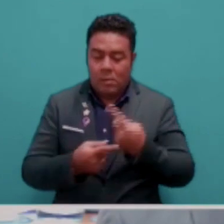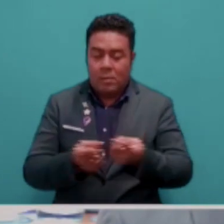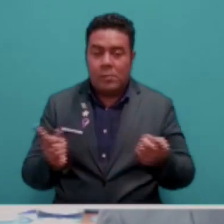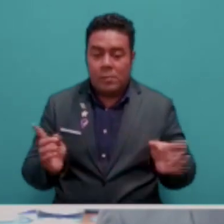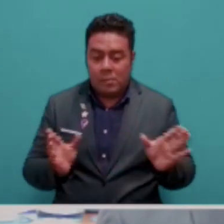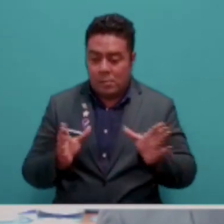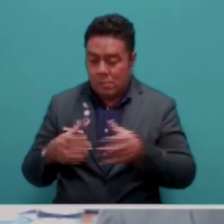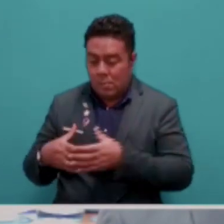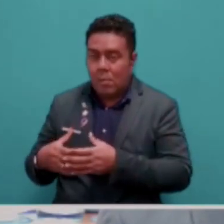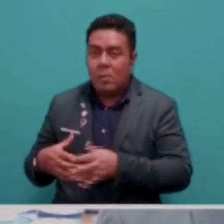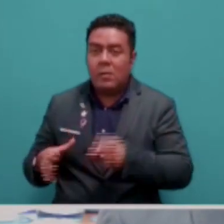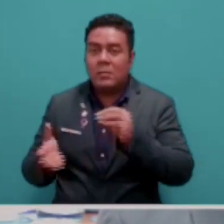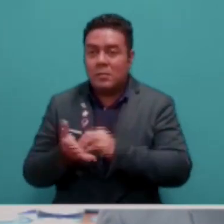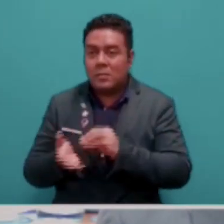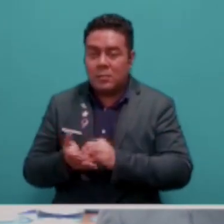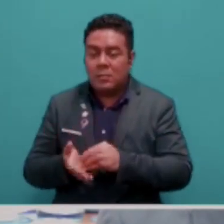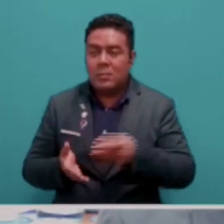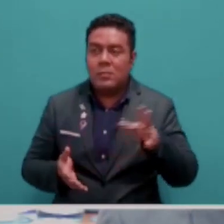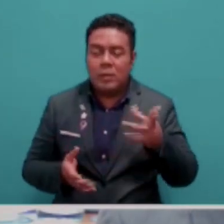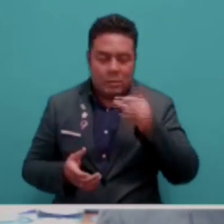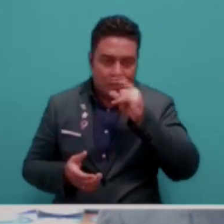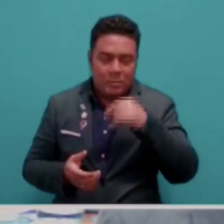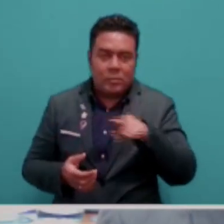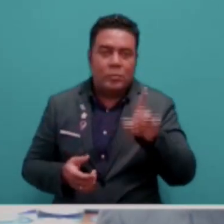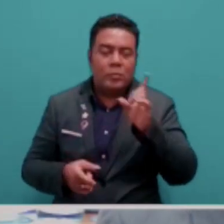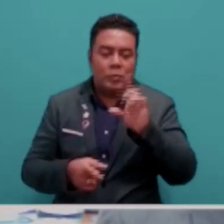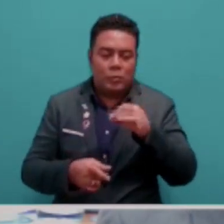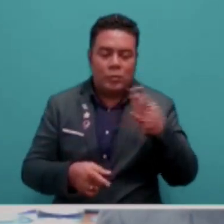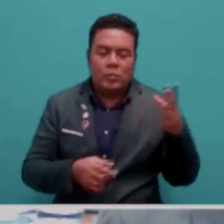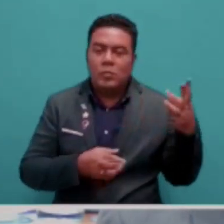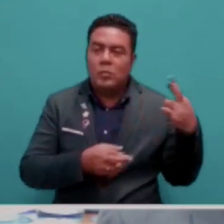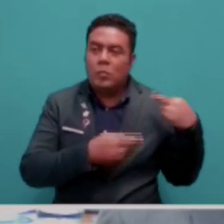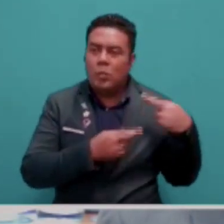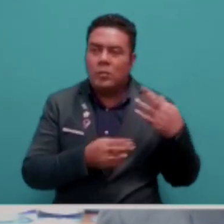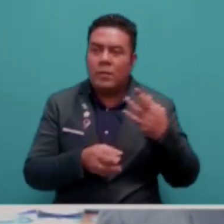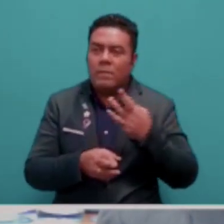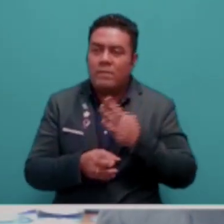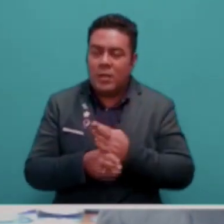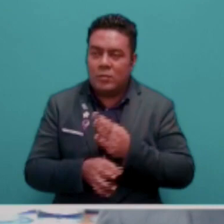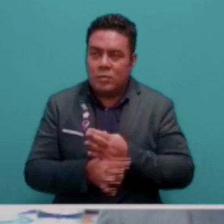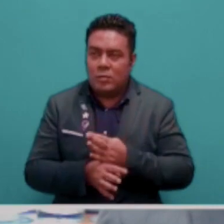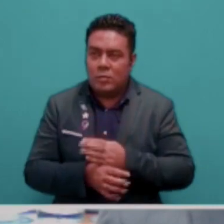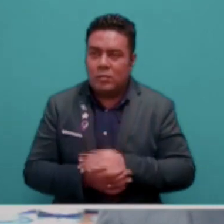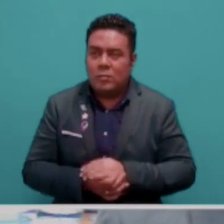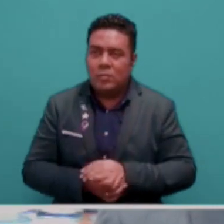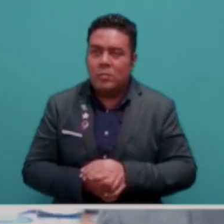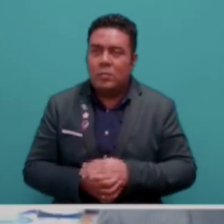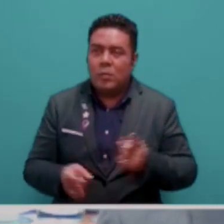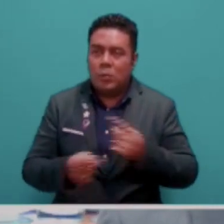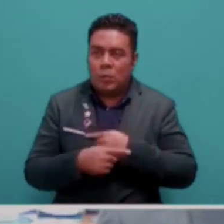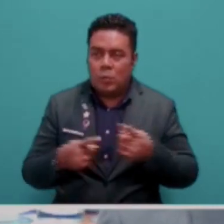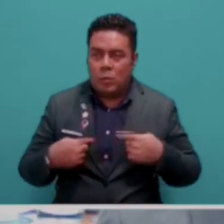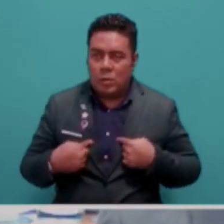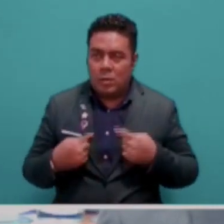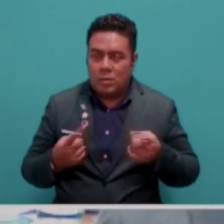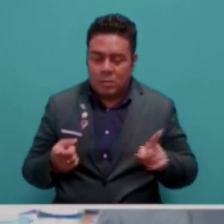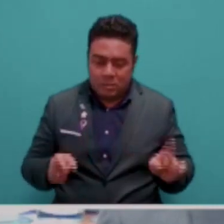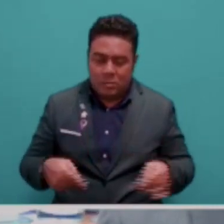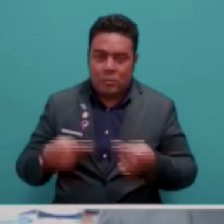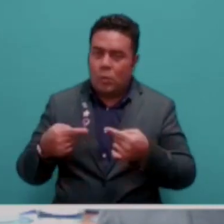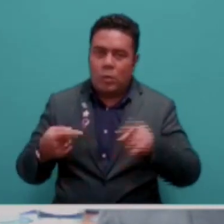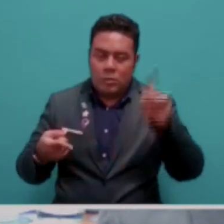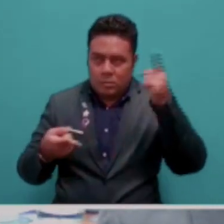and the services they require to enable them to carry out their roles and functions. Let me make it clear, Mr. Speaker, sir, that we are not against this